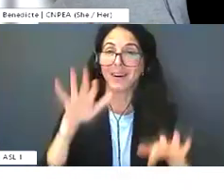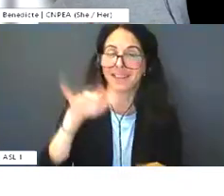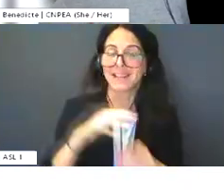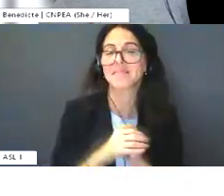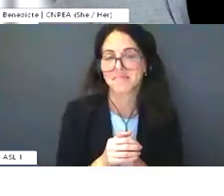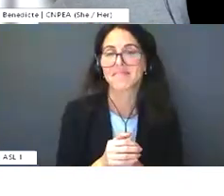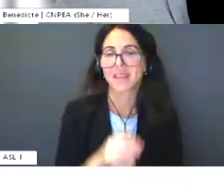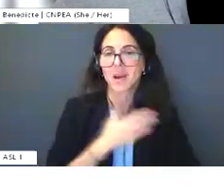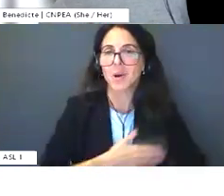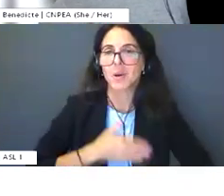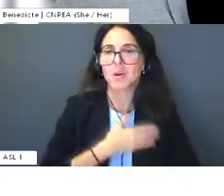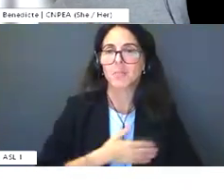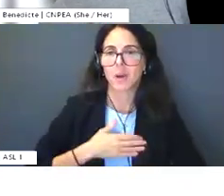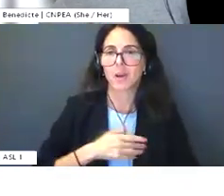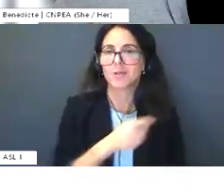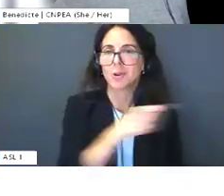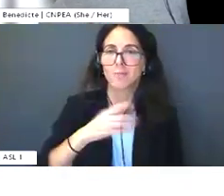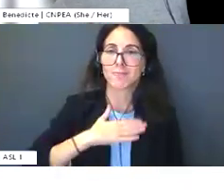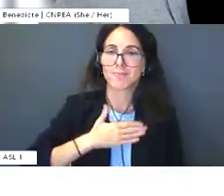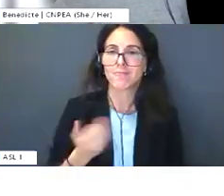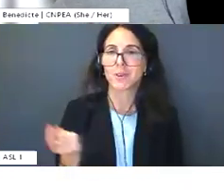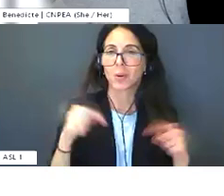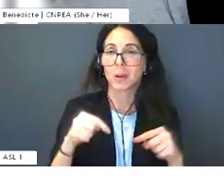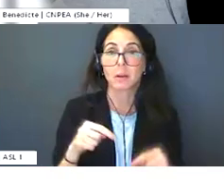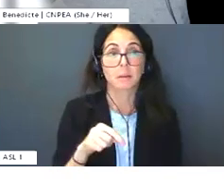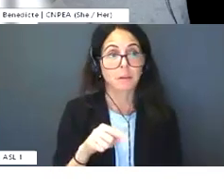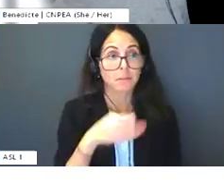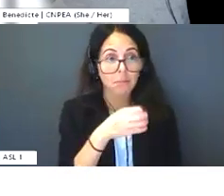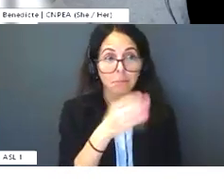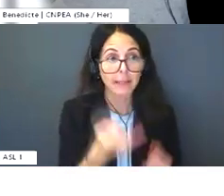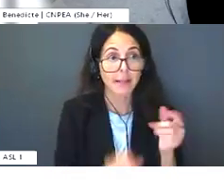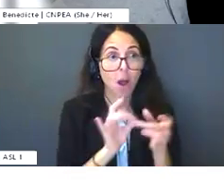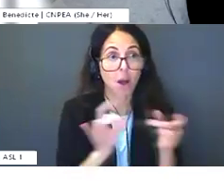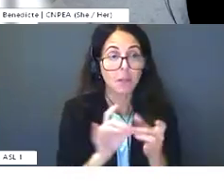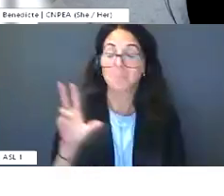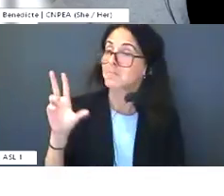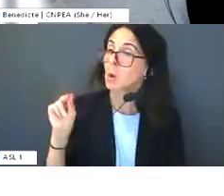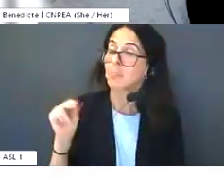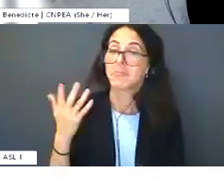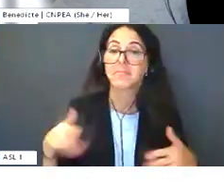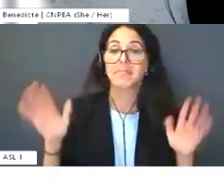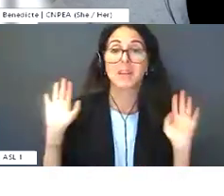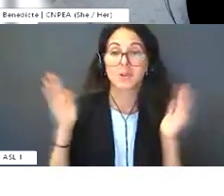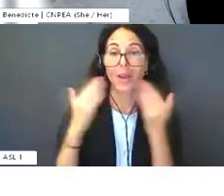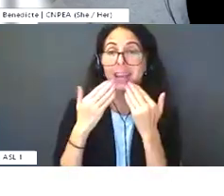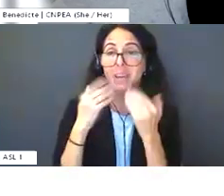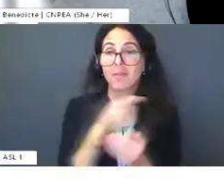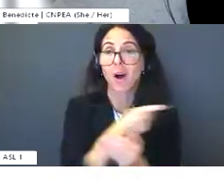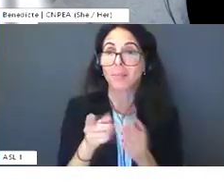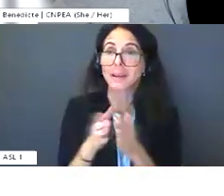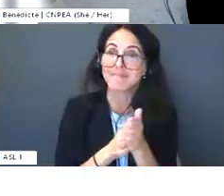We appreciate everyone coming today. Benedict, do you have any last comments? That is all. Thank you all for being so engaged